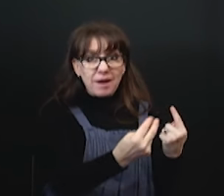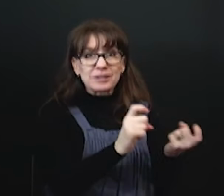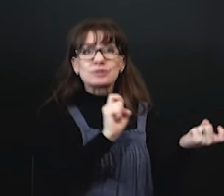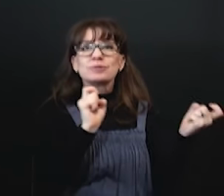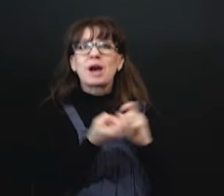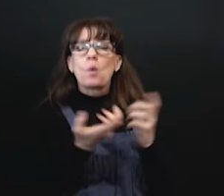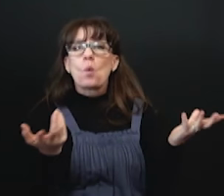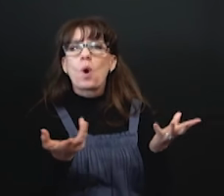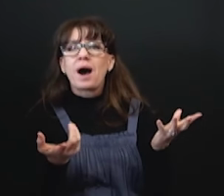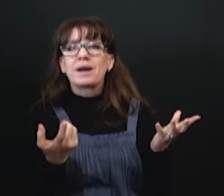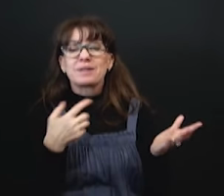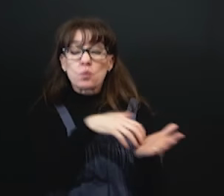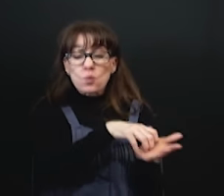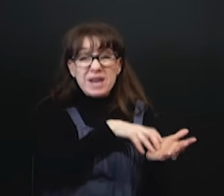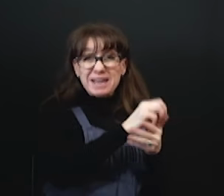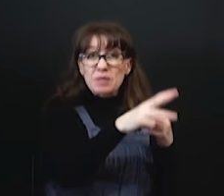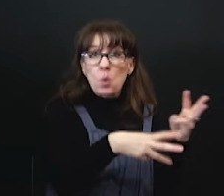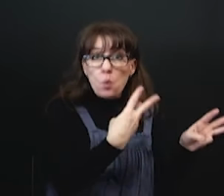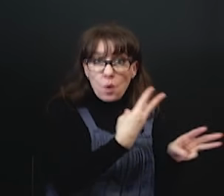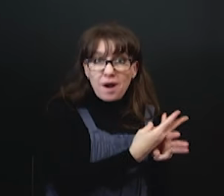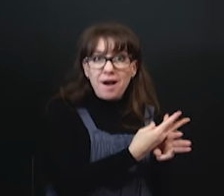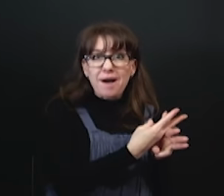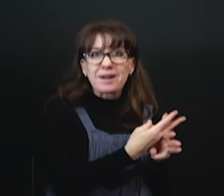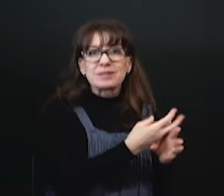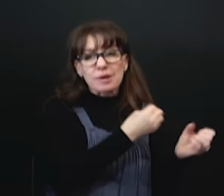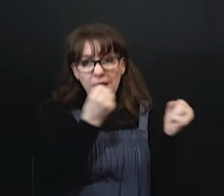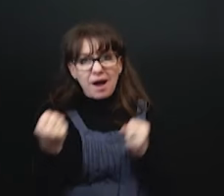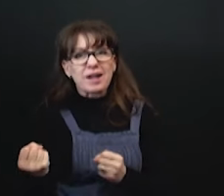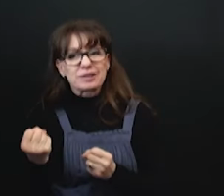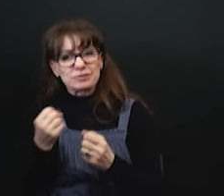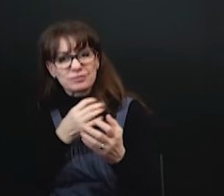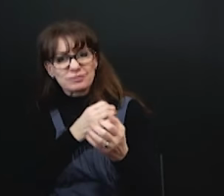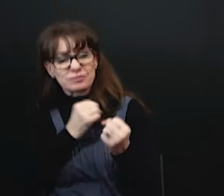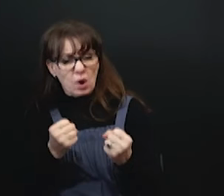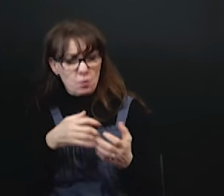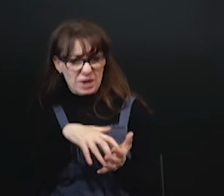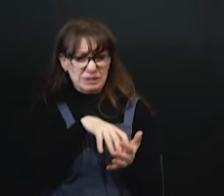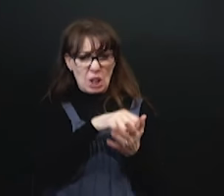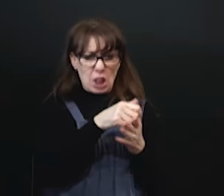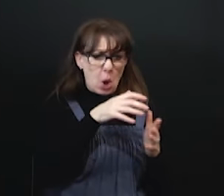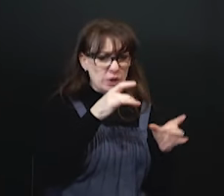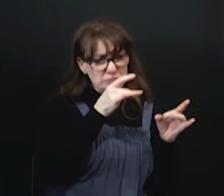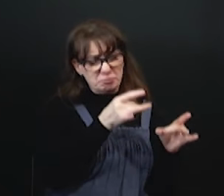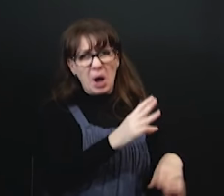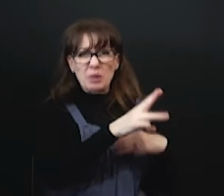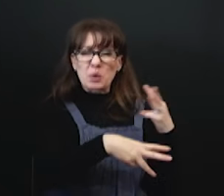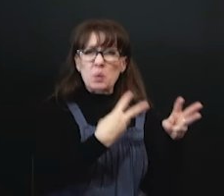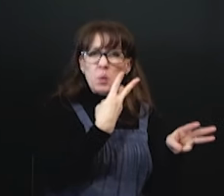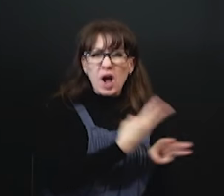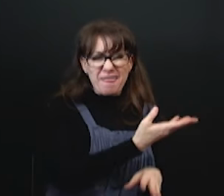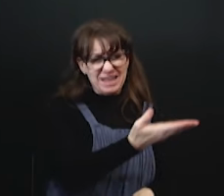God chose what is weak in the world to shame the strong. God chose what is low and despised in the world, things that are not,